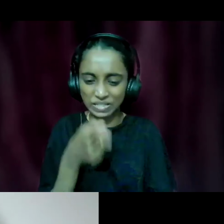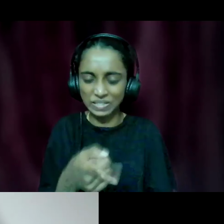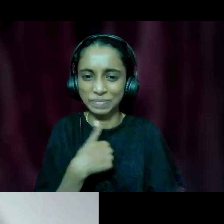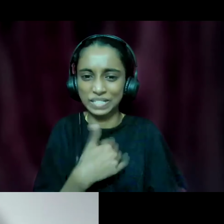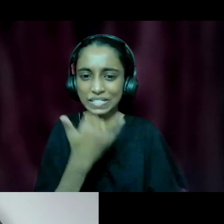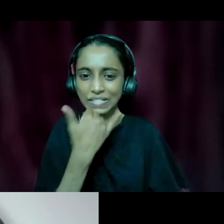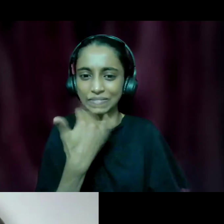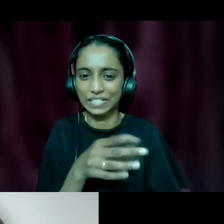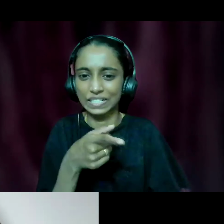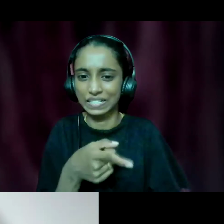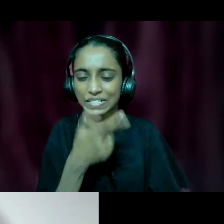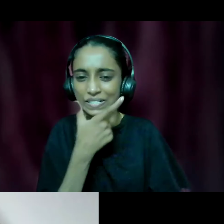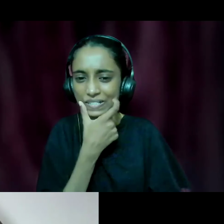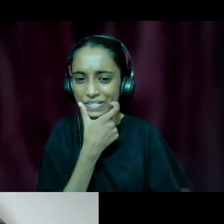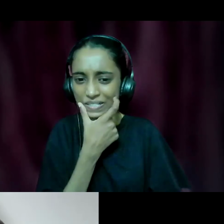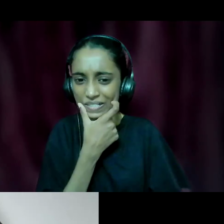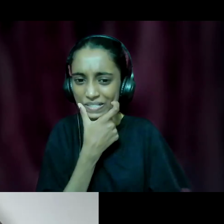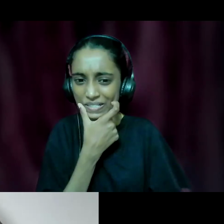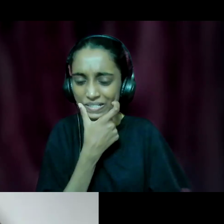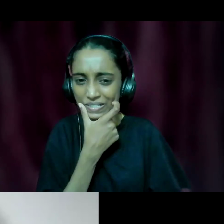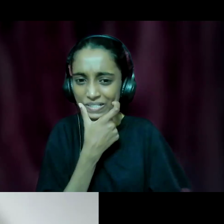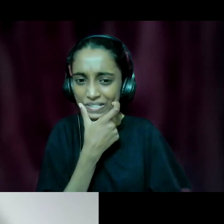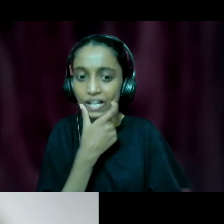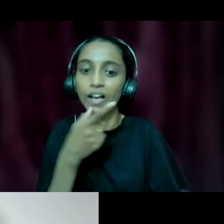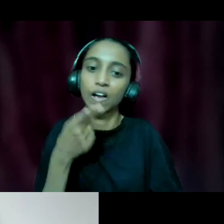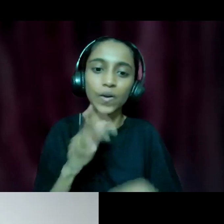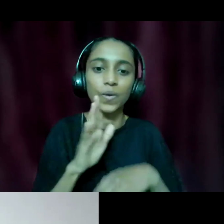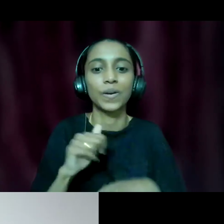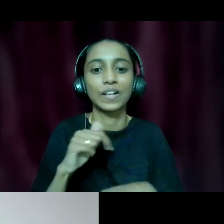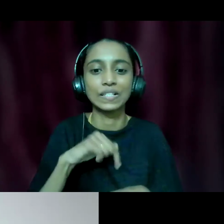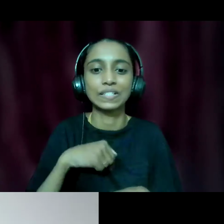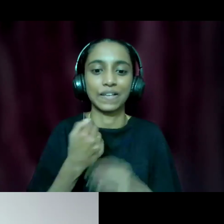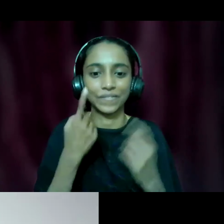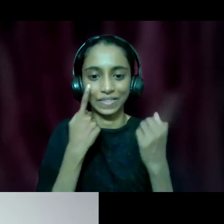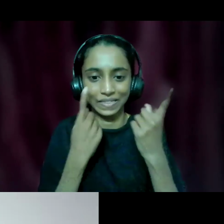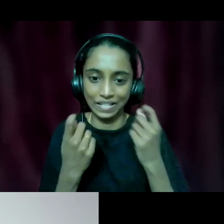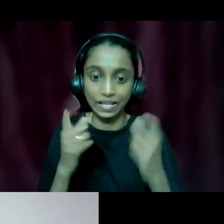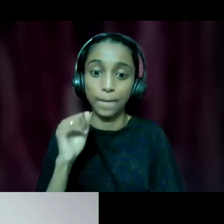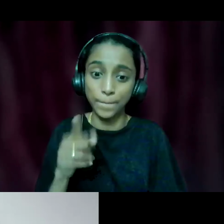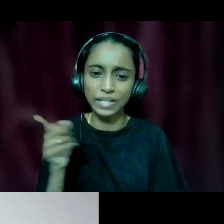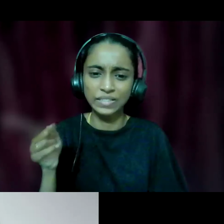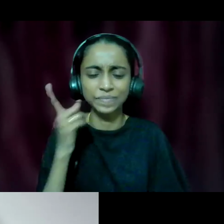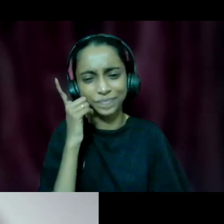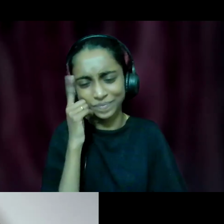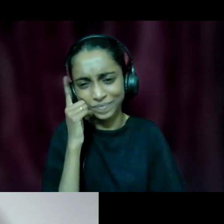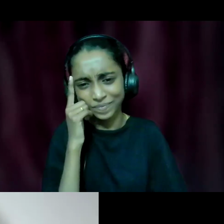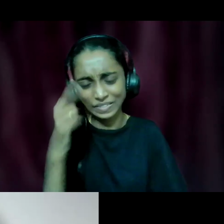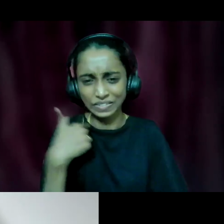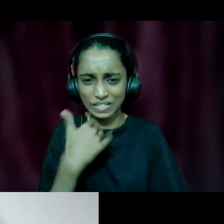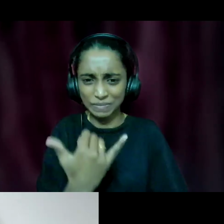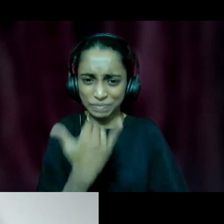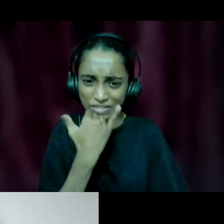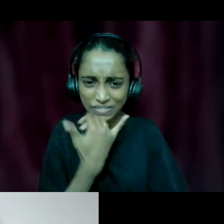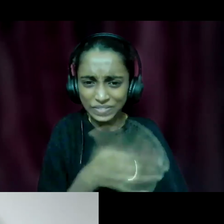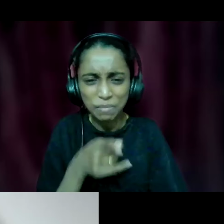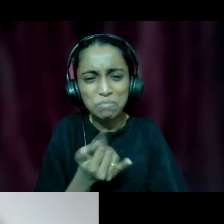because the criteria is given. Yes, that is self-assessment. But if they find out why did they make that